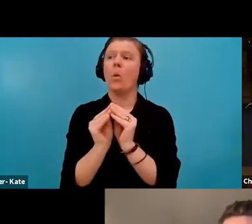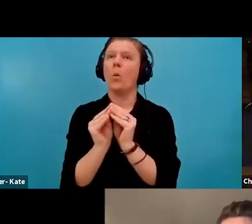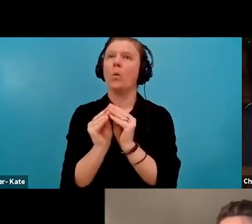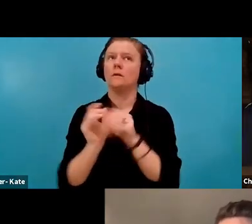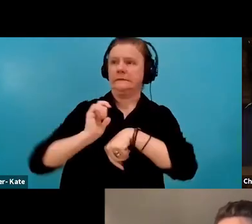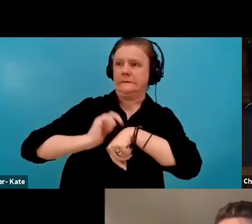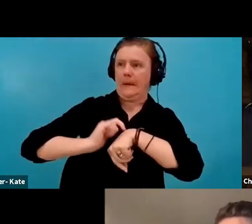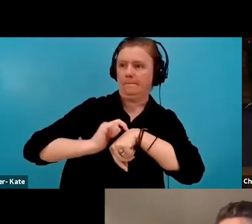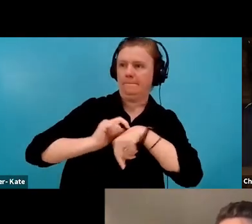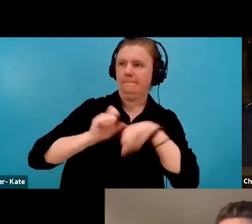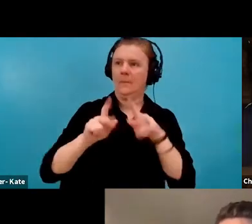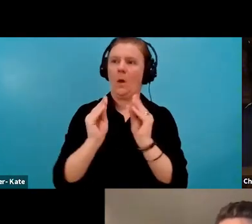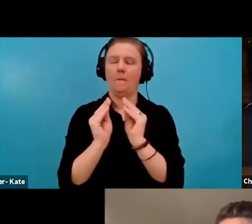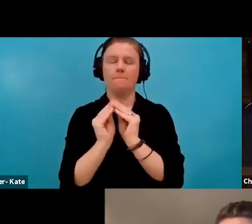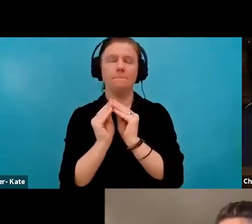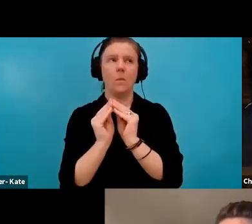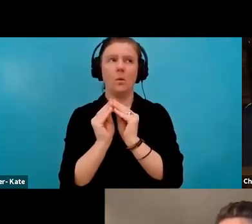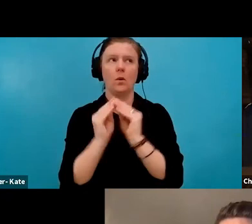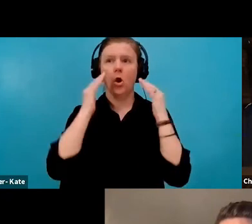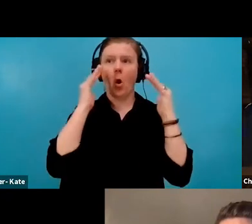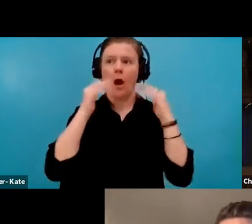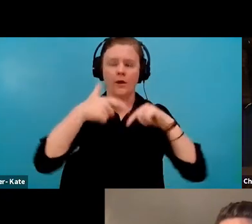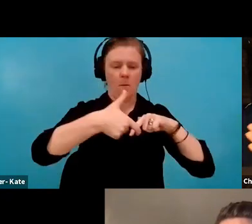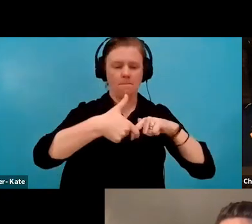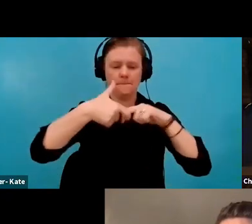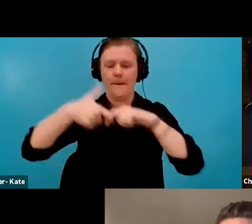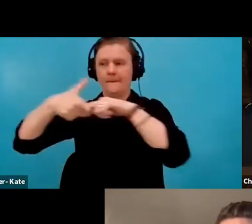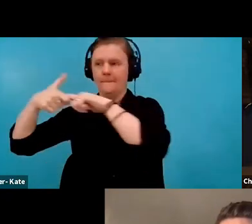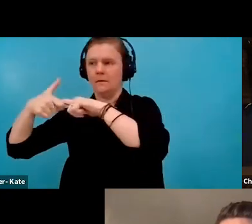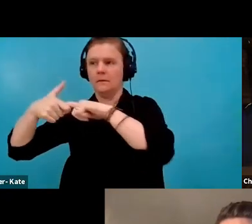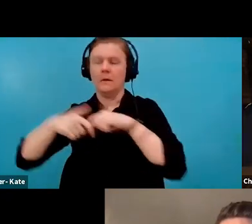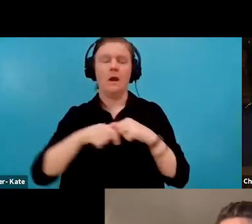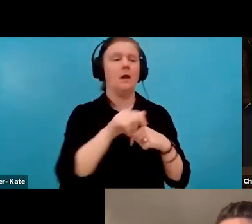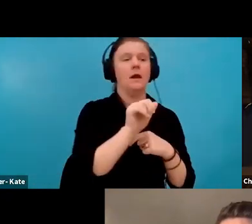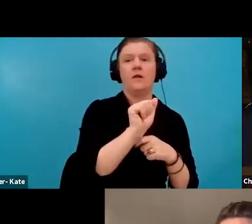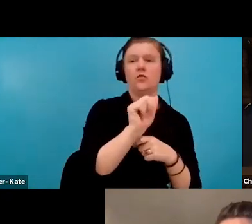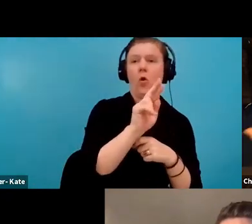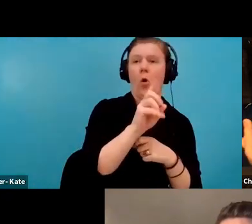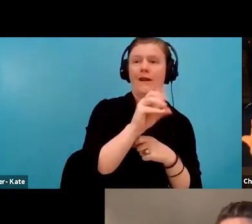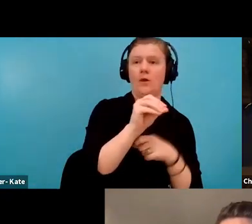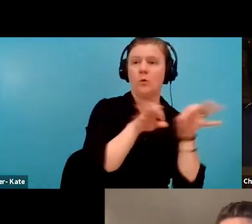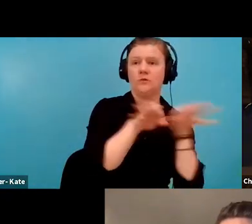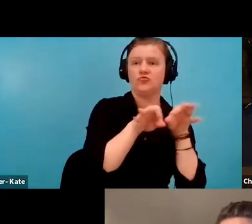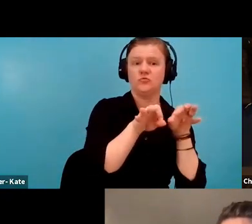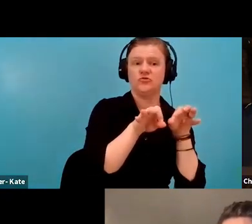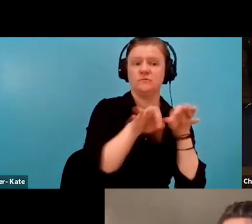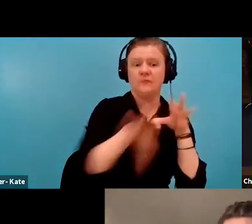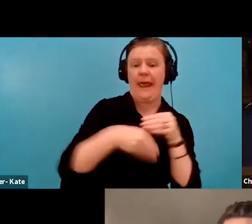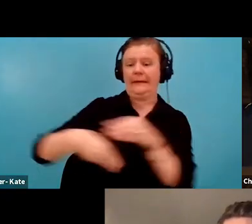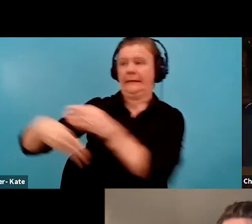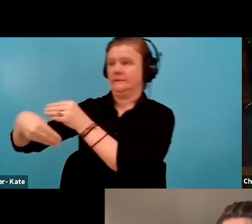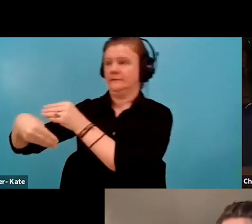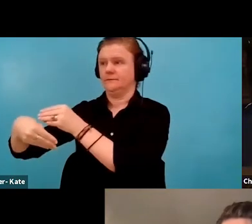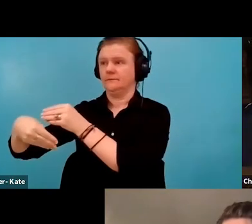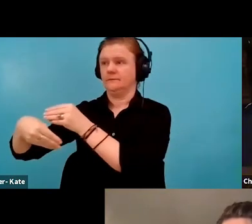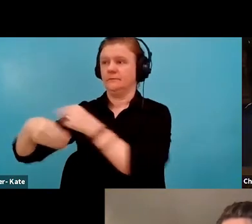speaking time than I wrote this audio description narration. And I'd never done this before. I was terrified. I was like, this is